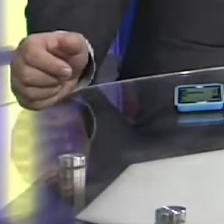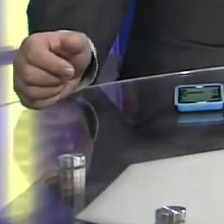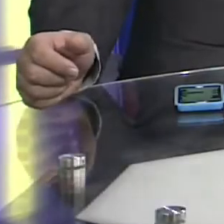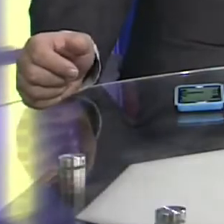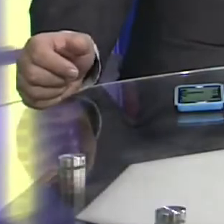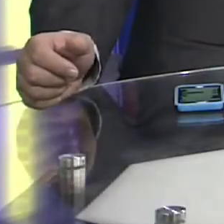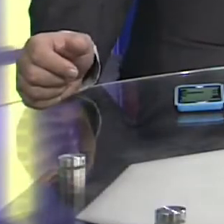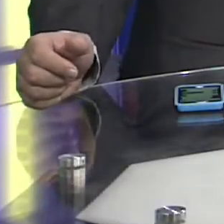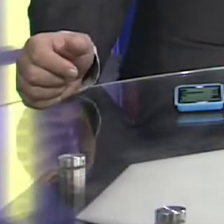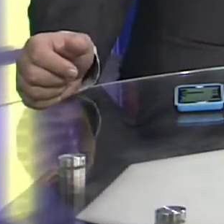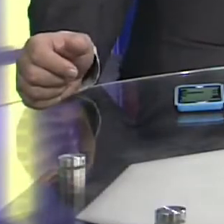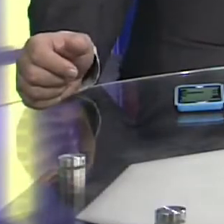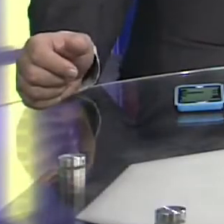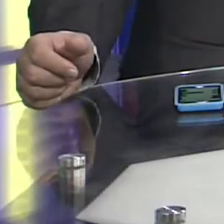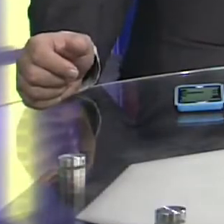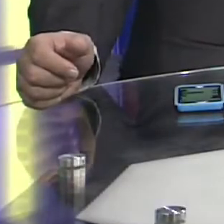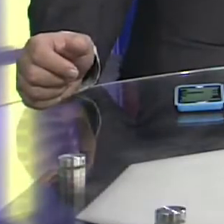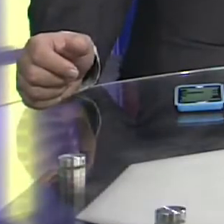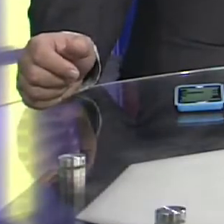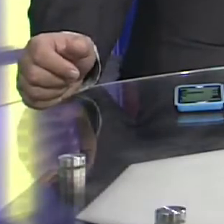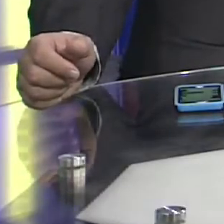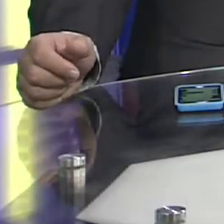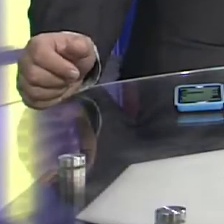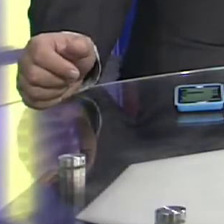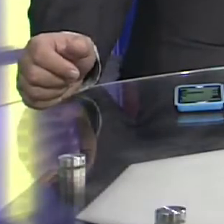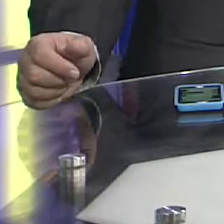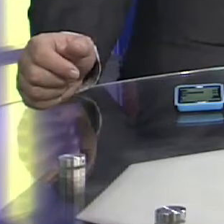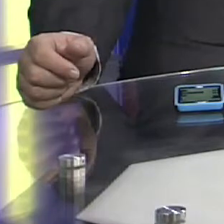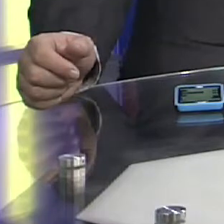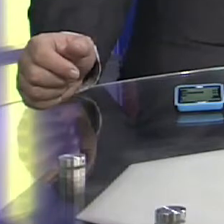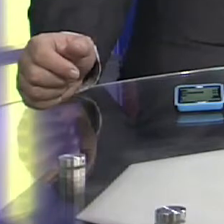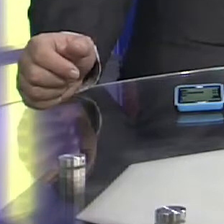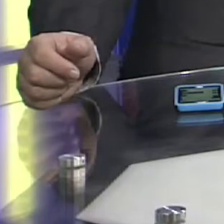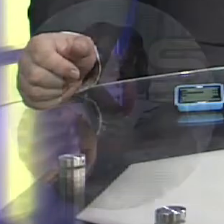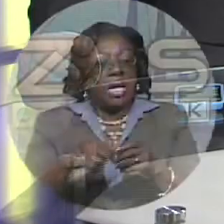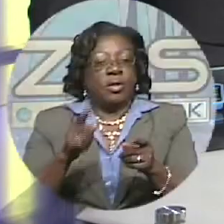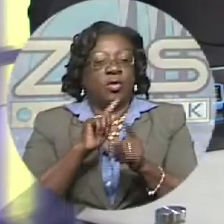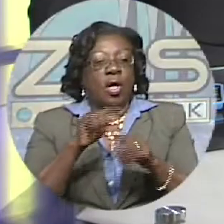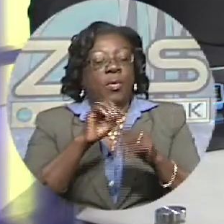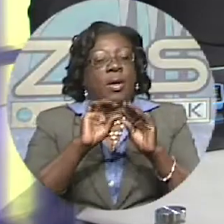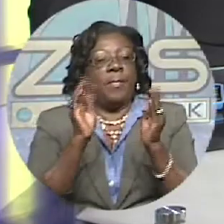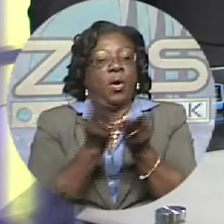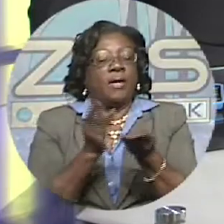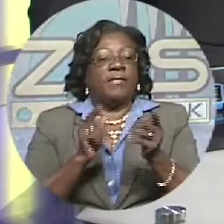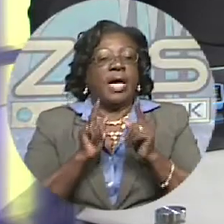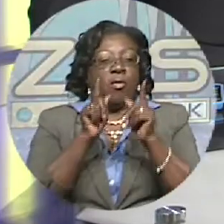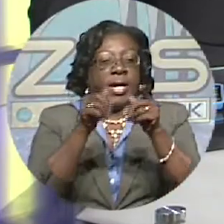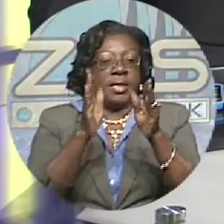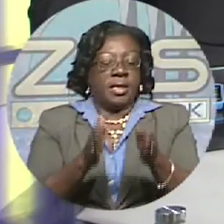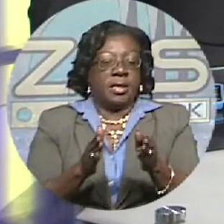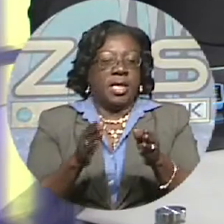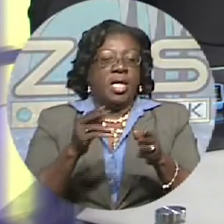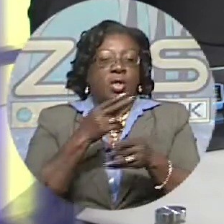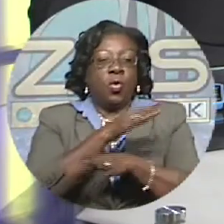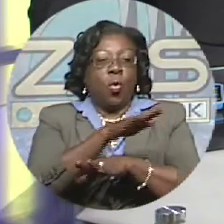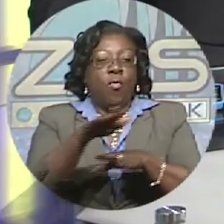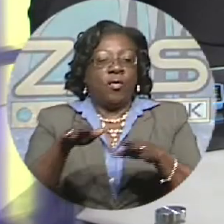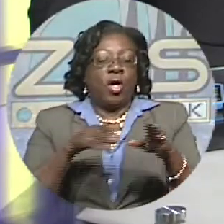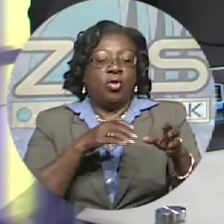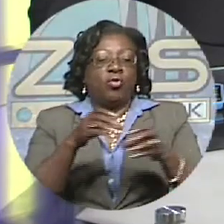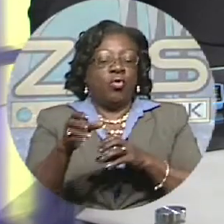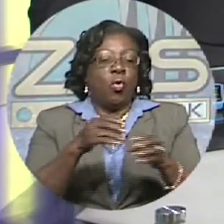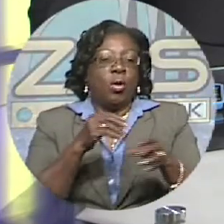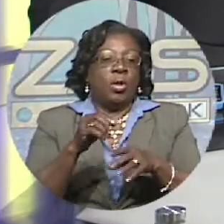They're the first gaming house to put together and announce a board of directors which will oversee the operations of a regulated